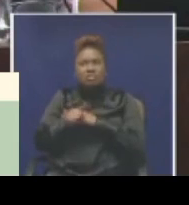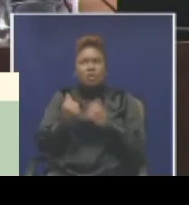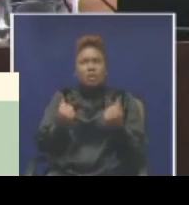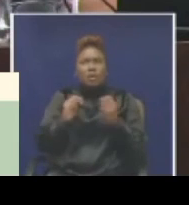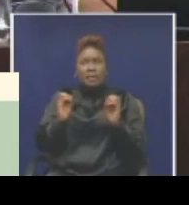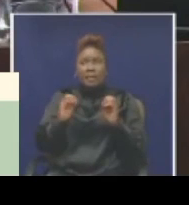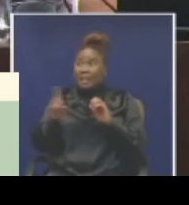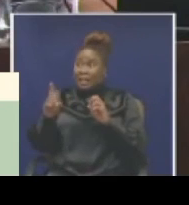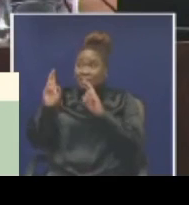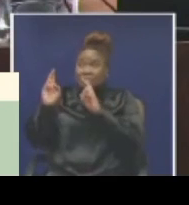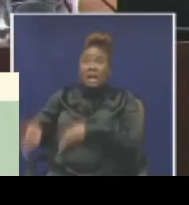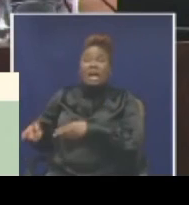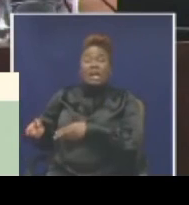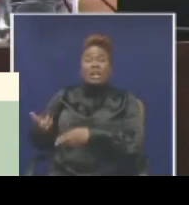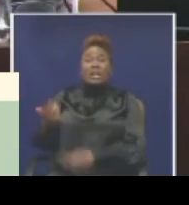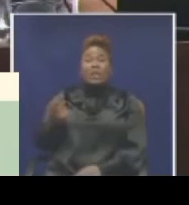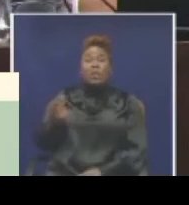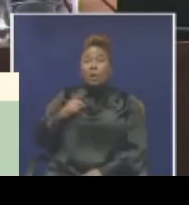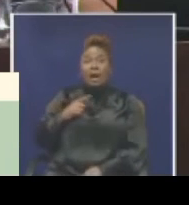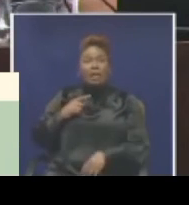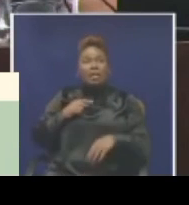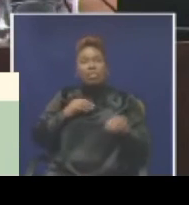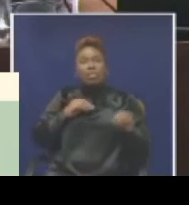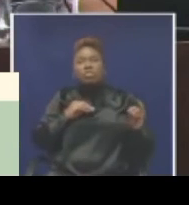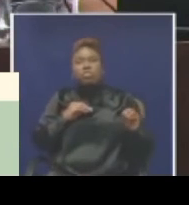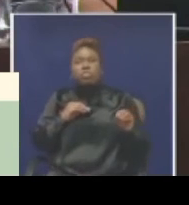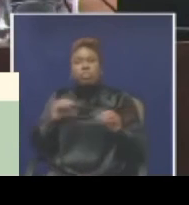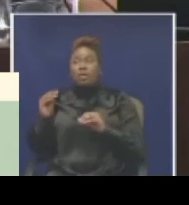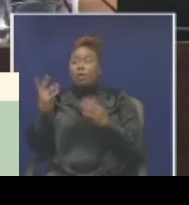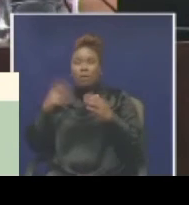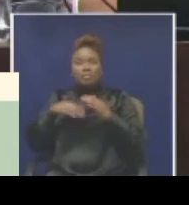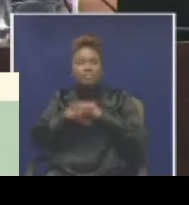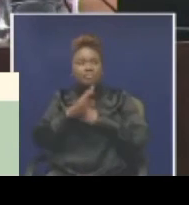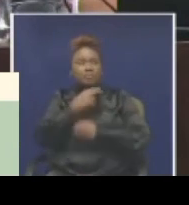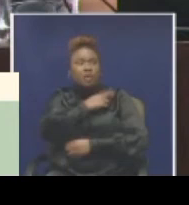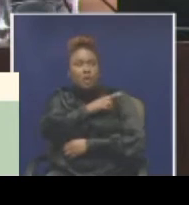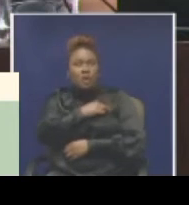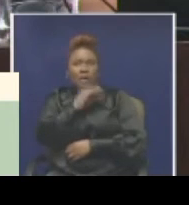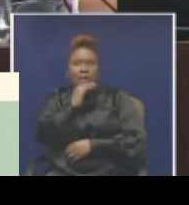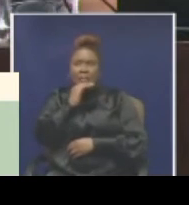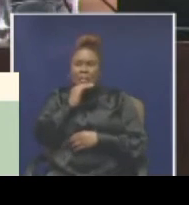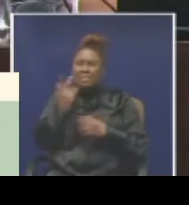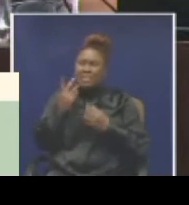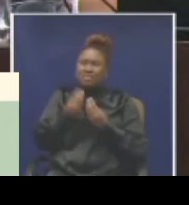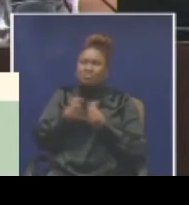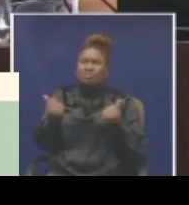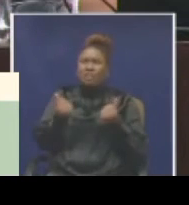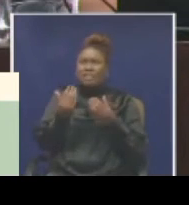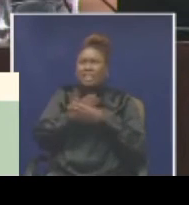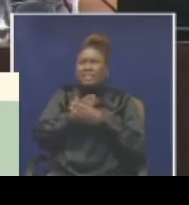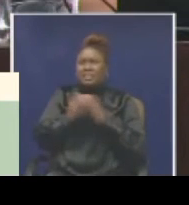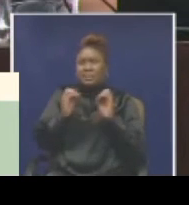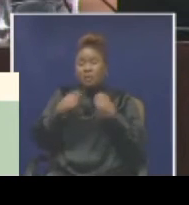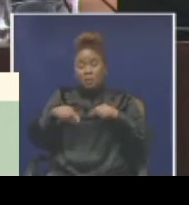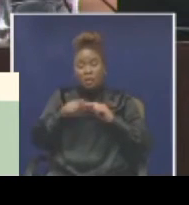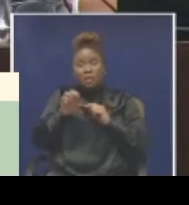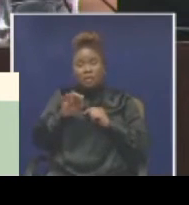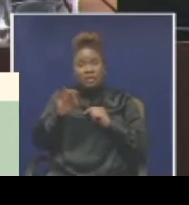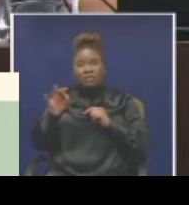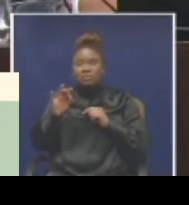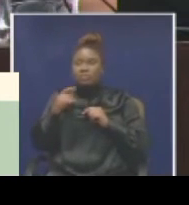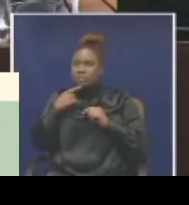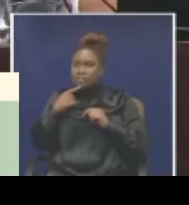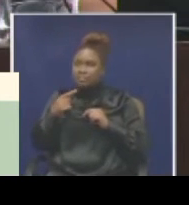people are dying, the very same ones. Always they're in hospital and they are not resolved. As EFF, we've been